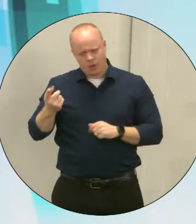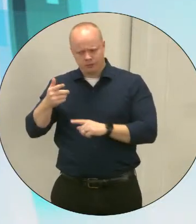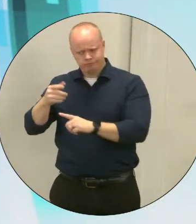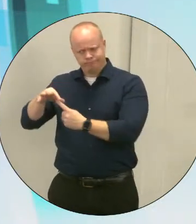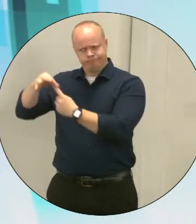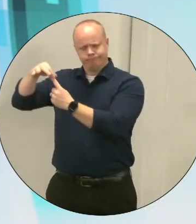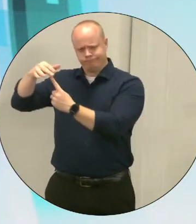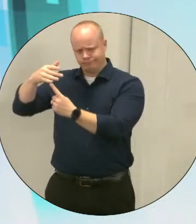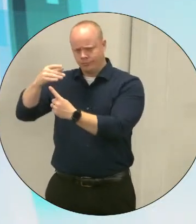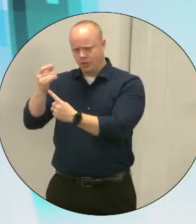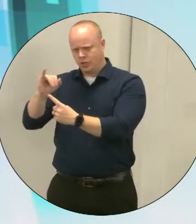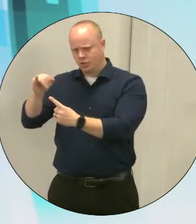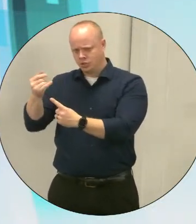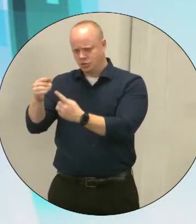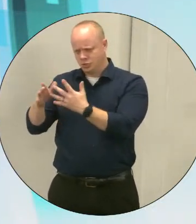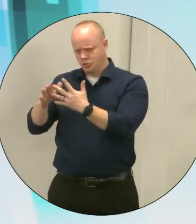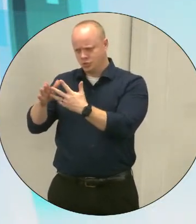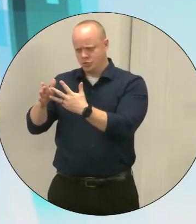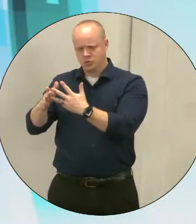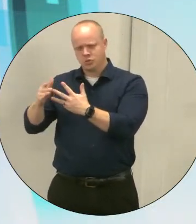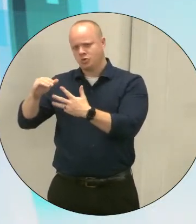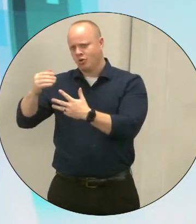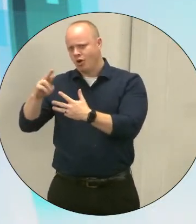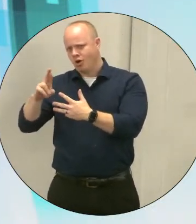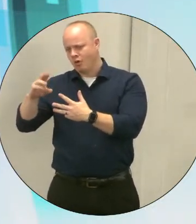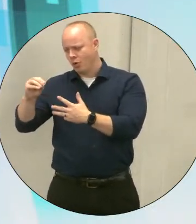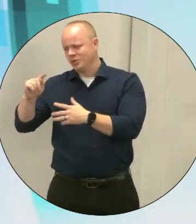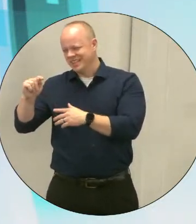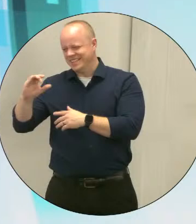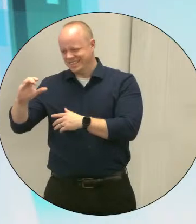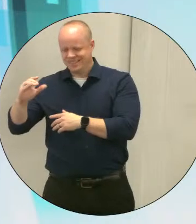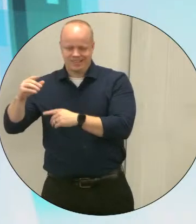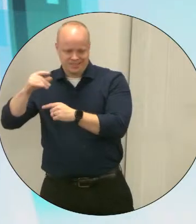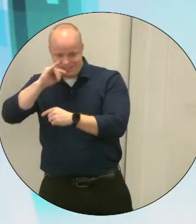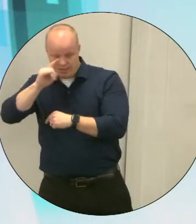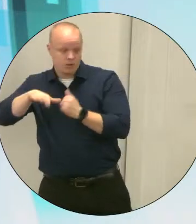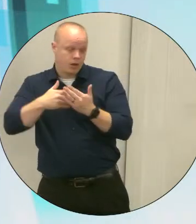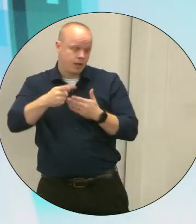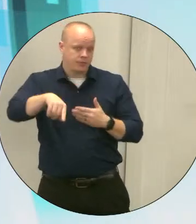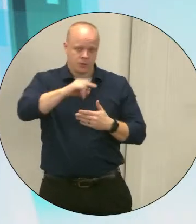junior ROTC kid. All of those kids would lose their reason for getting up